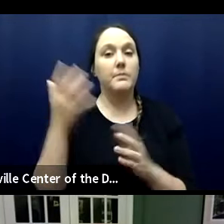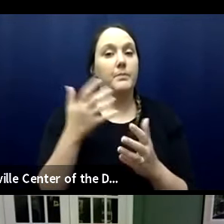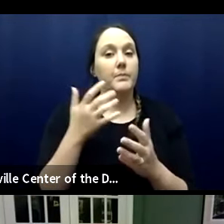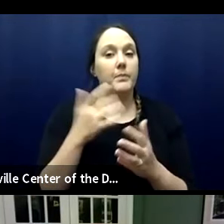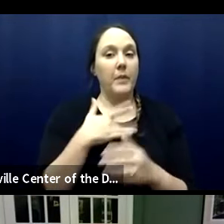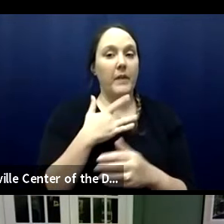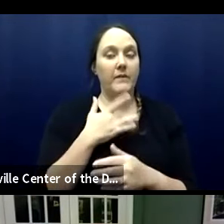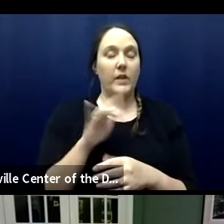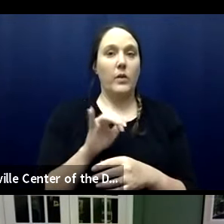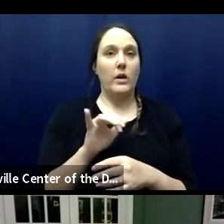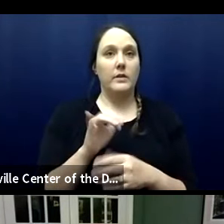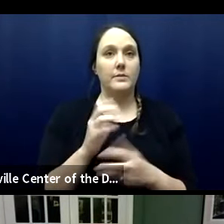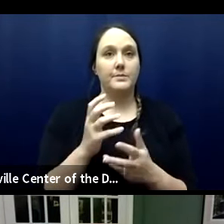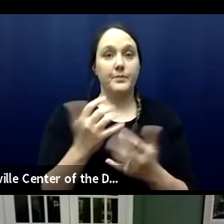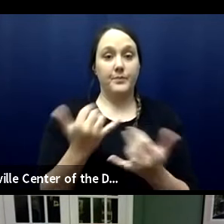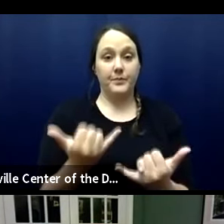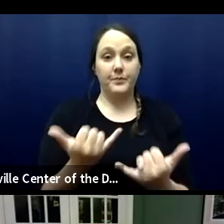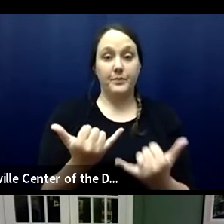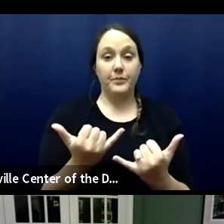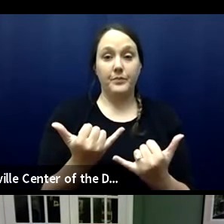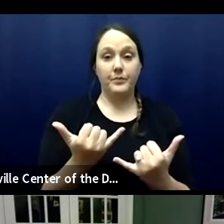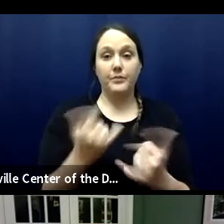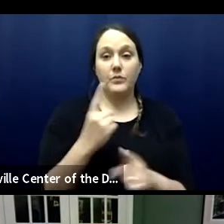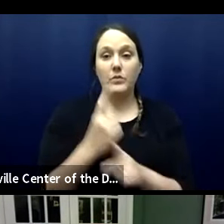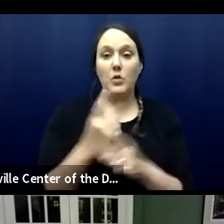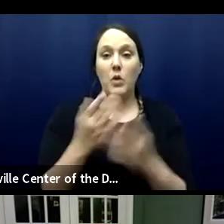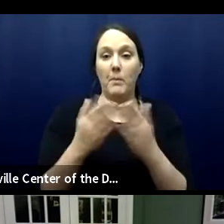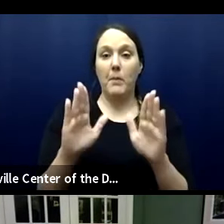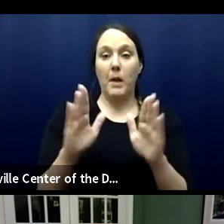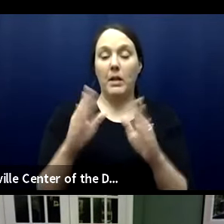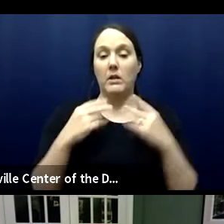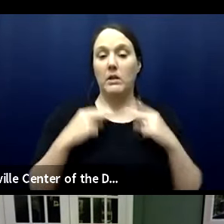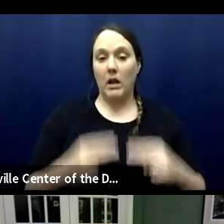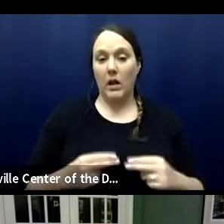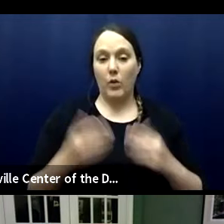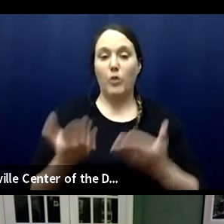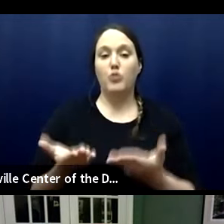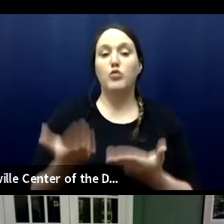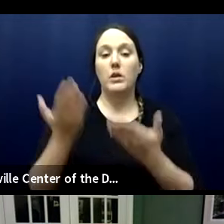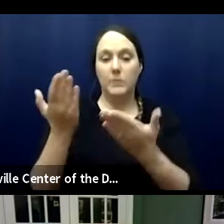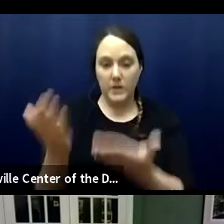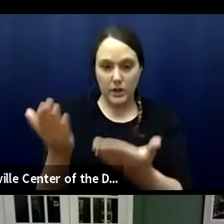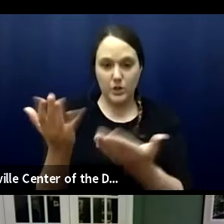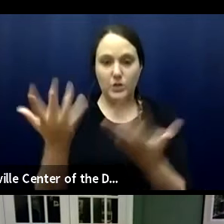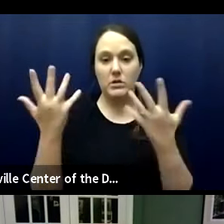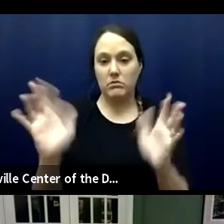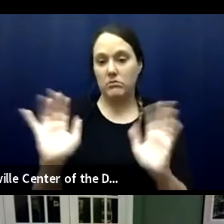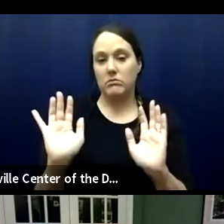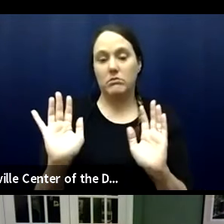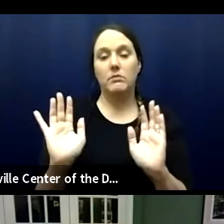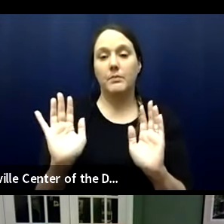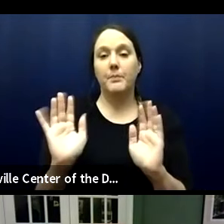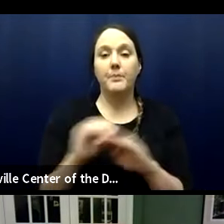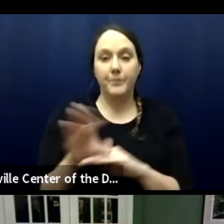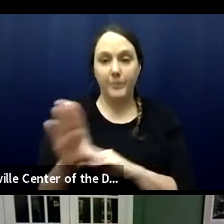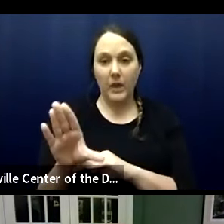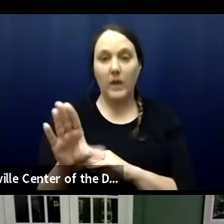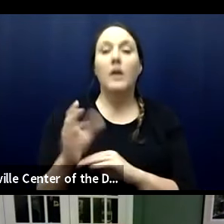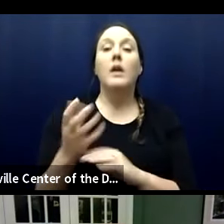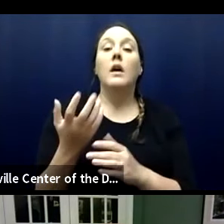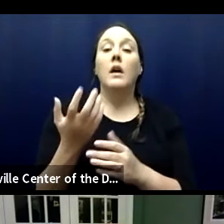like that right now, this is the right public health recommendation. And so if there are